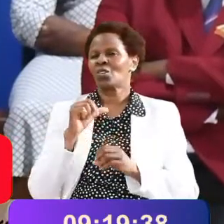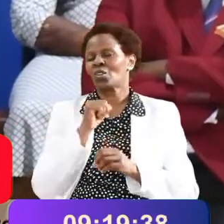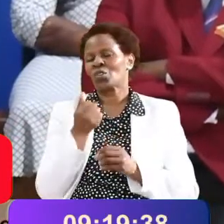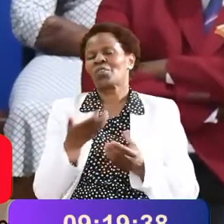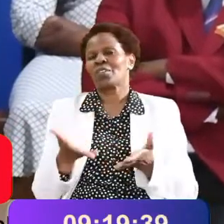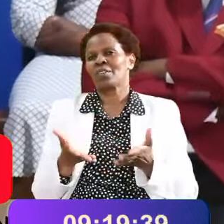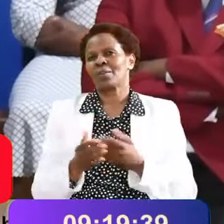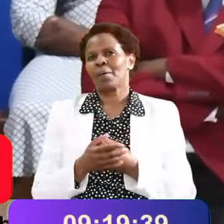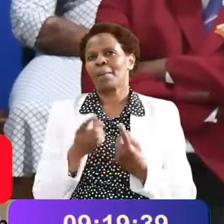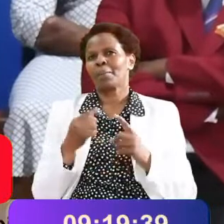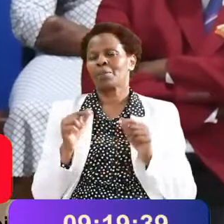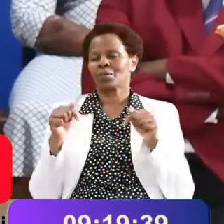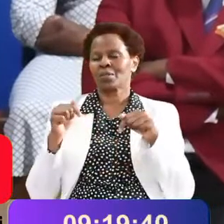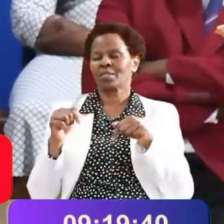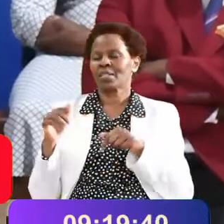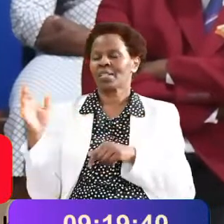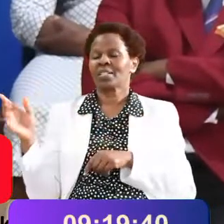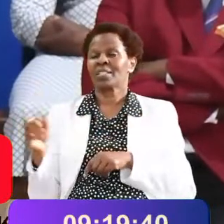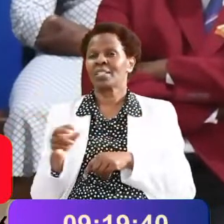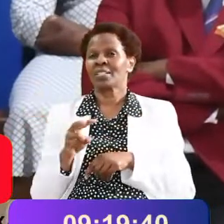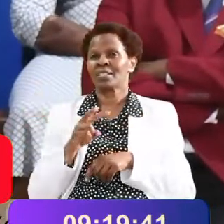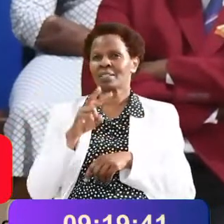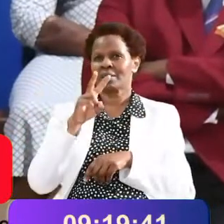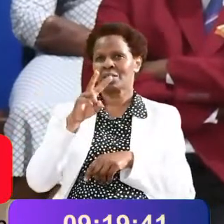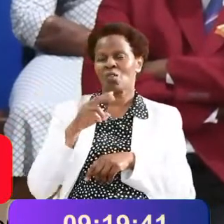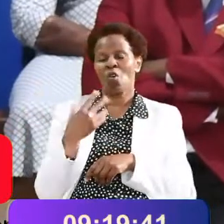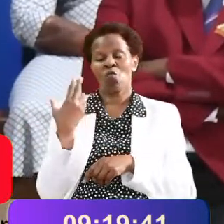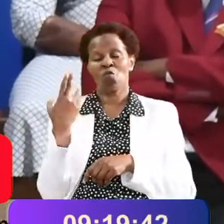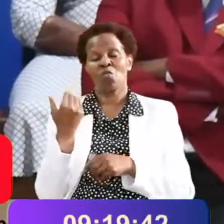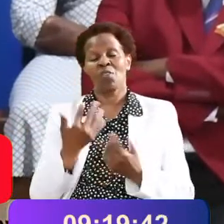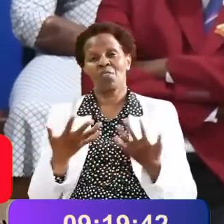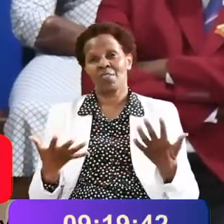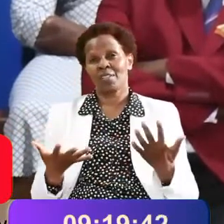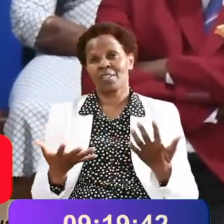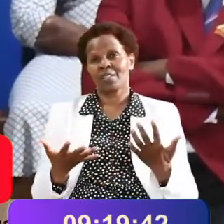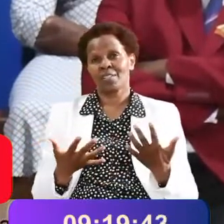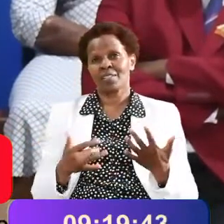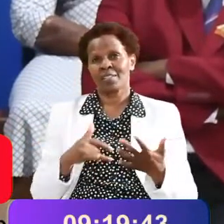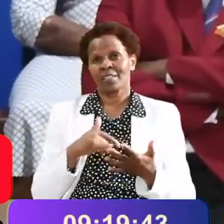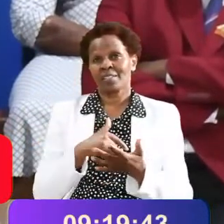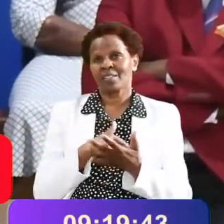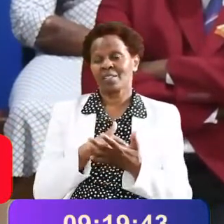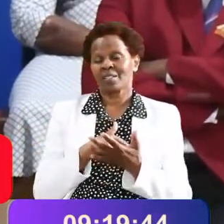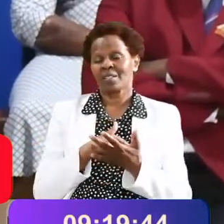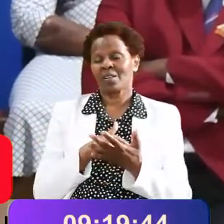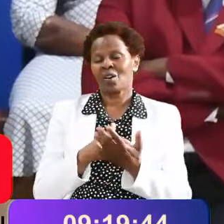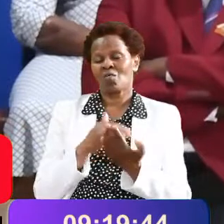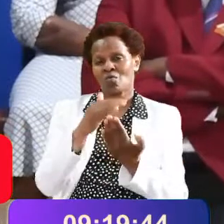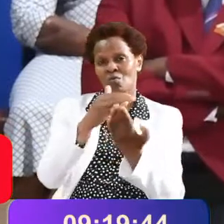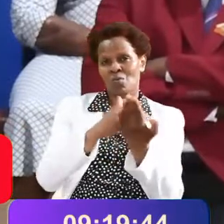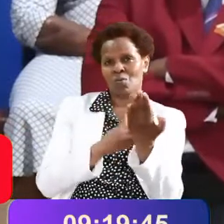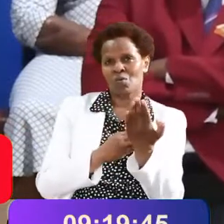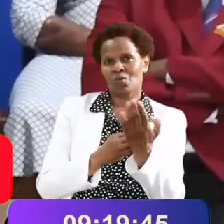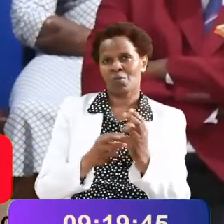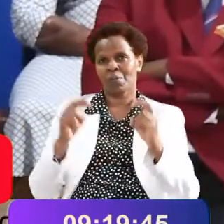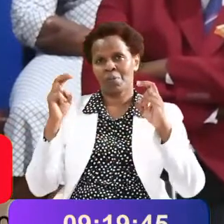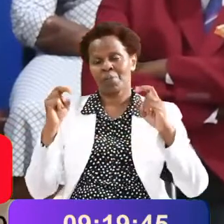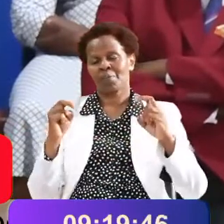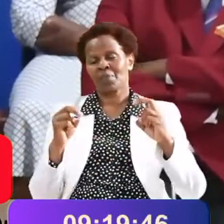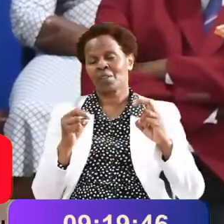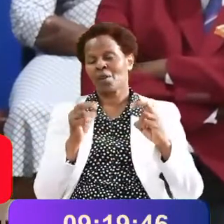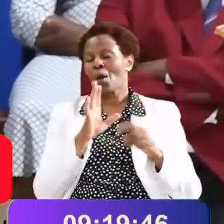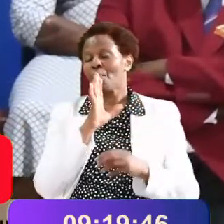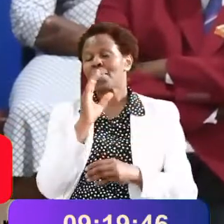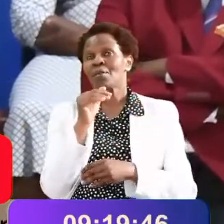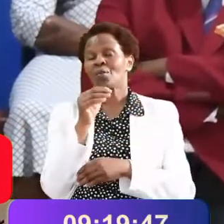therefore today, I'm going to look at the four things as we meditate upon the theme, godliness, contentment.